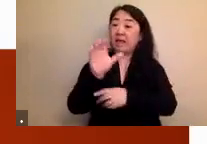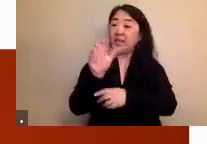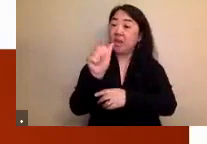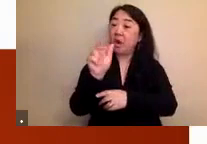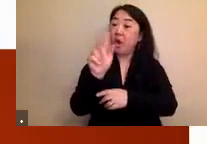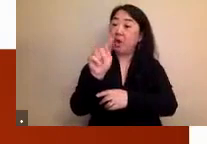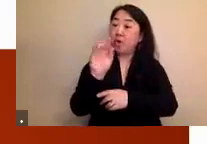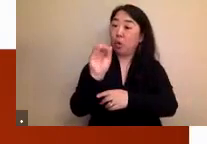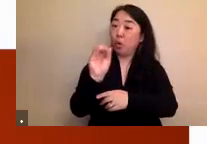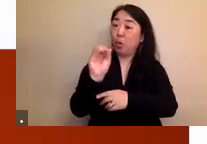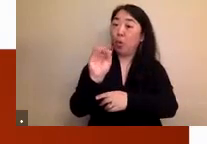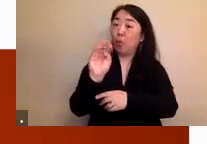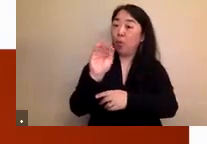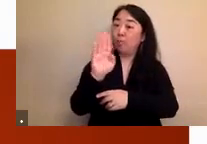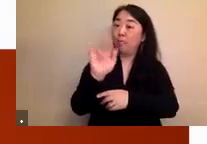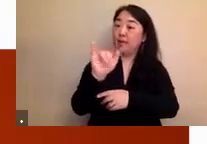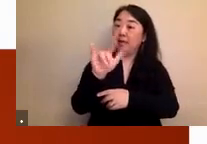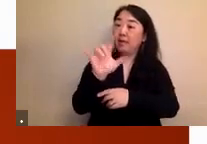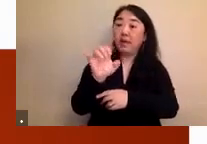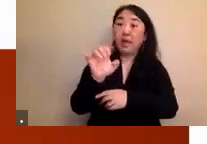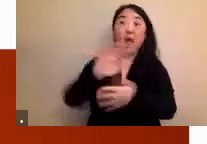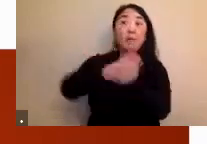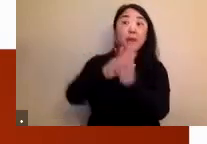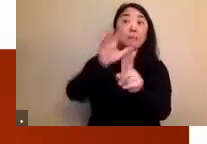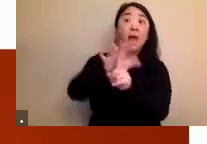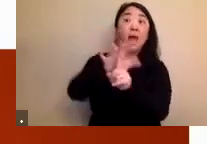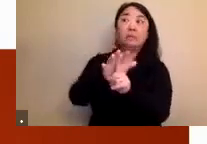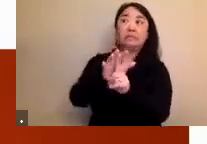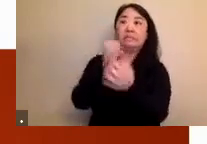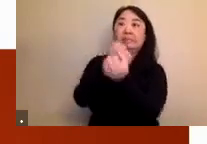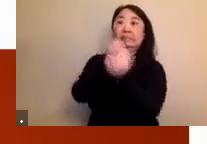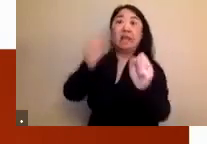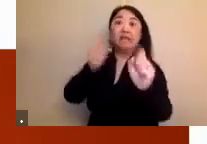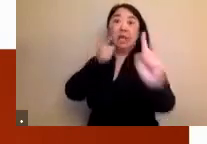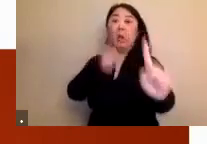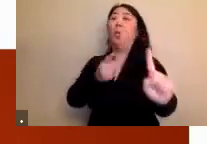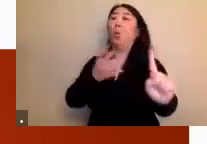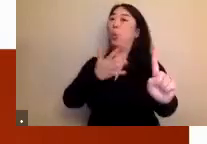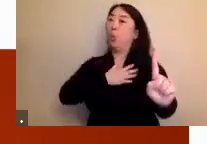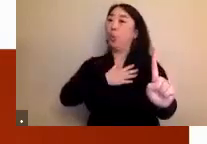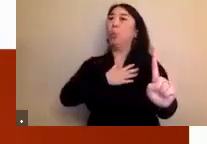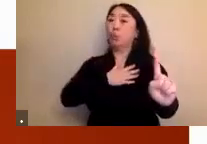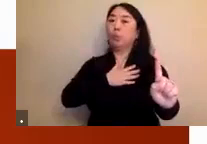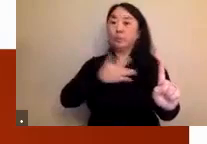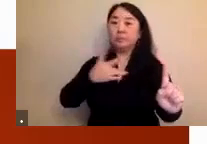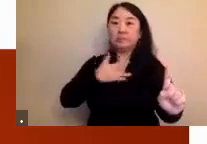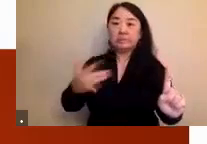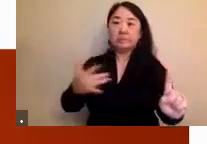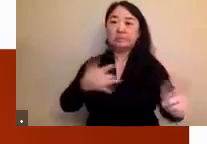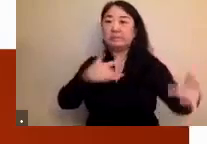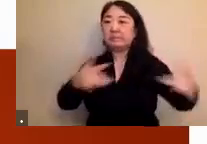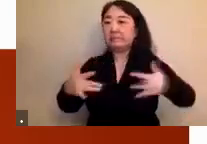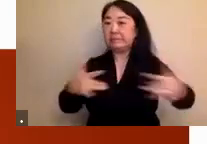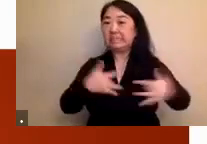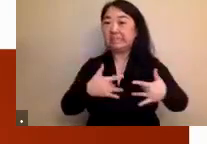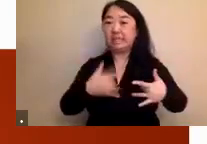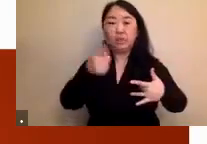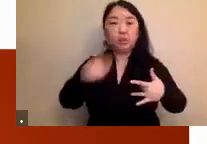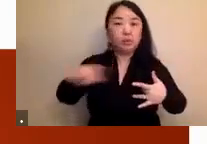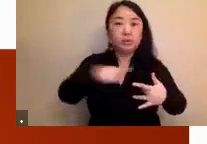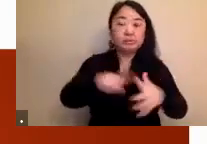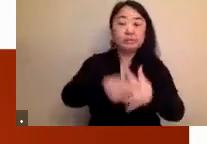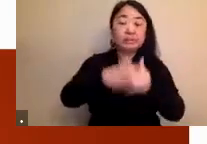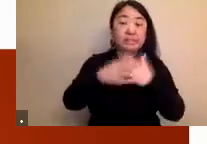more popular, safety became a main concern. You began to see accidents, you began to see deaths